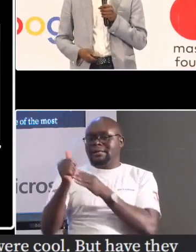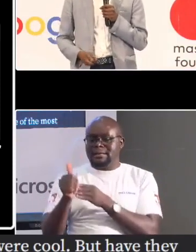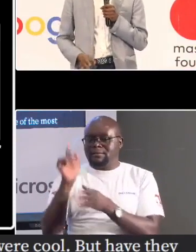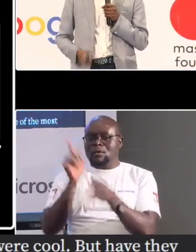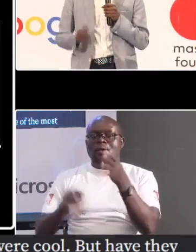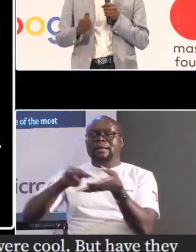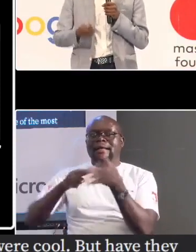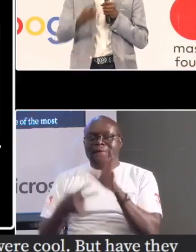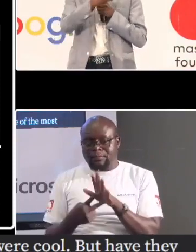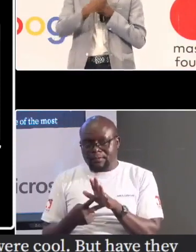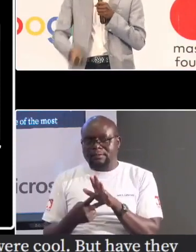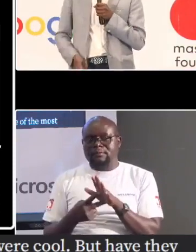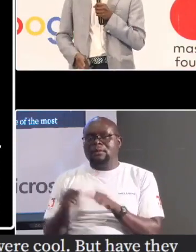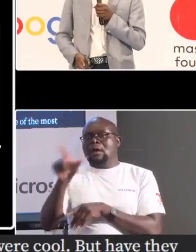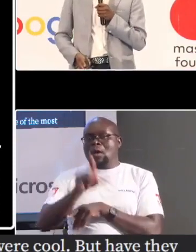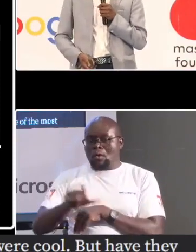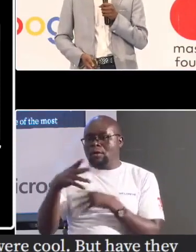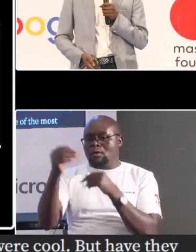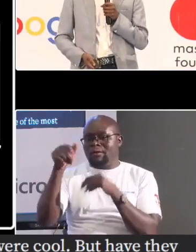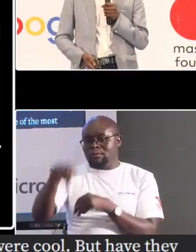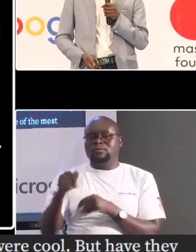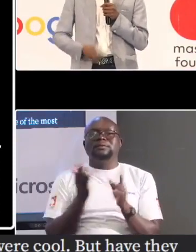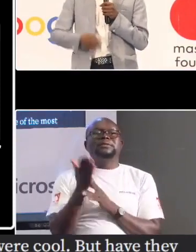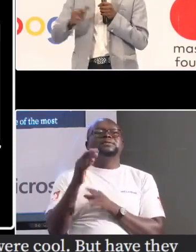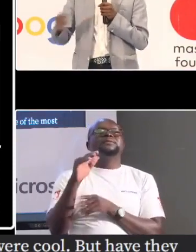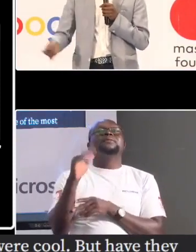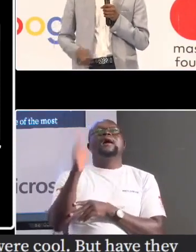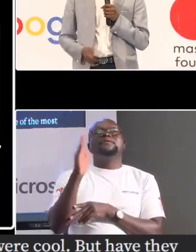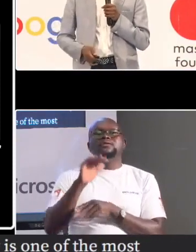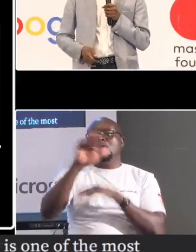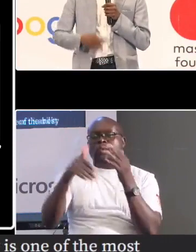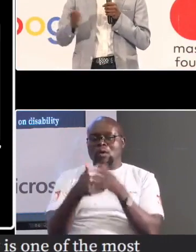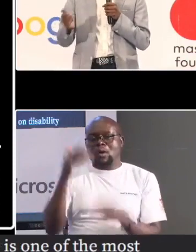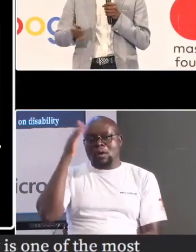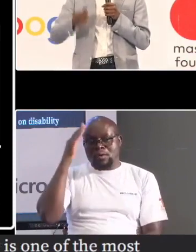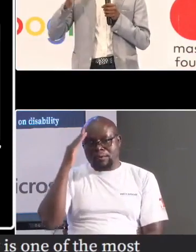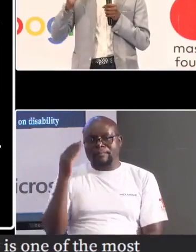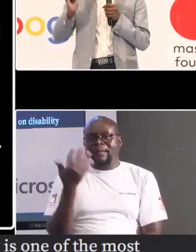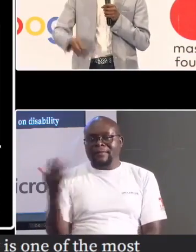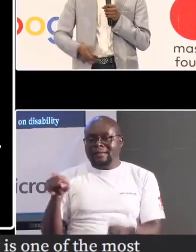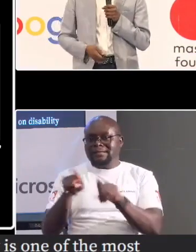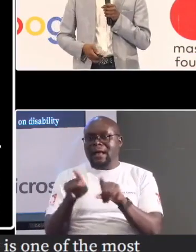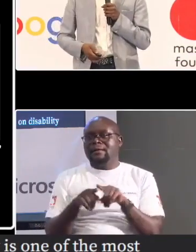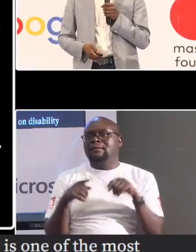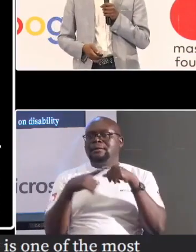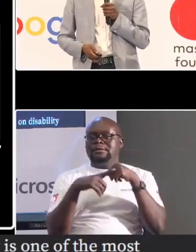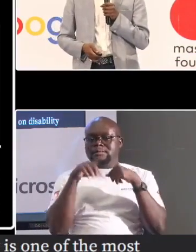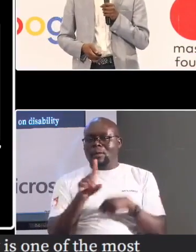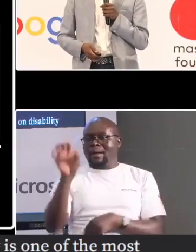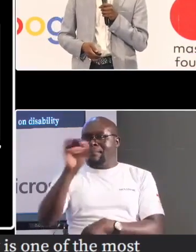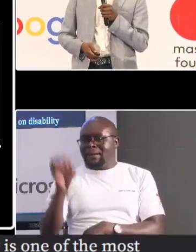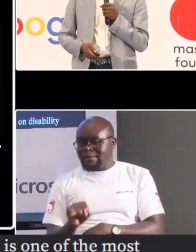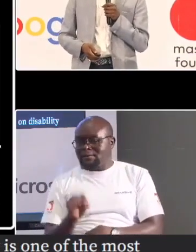mean. I'm not going to go through the stats in the interest of time because we all know them, but things like 61% of